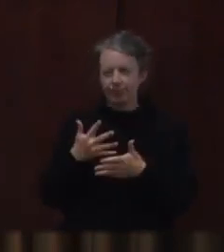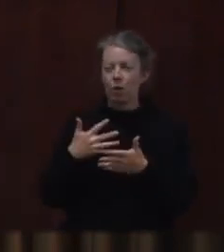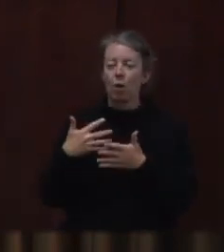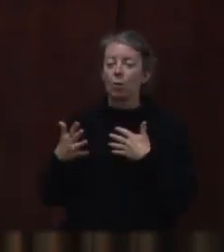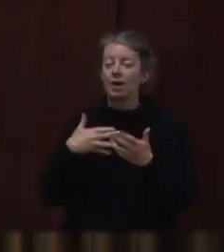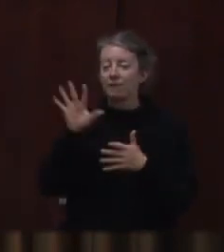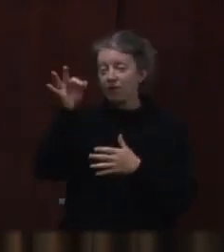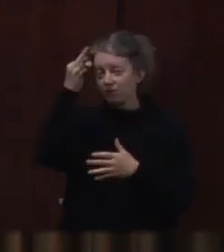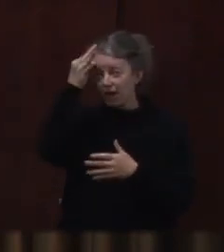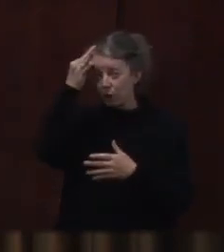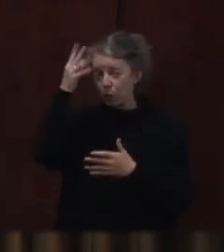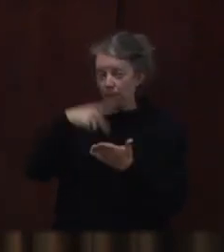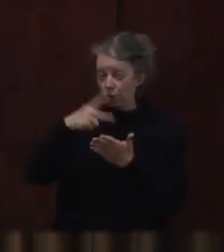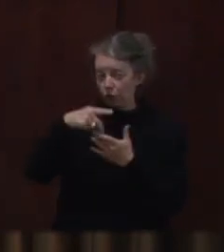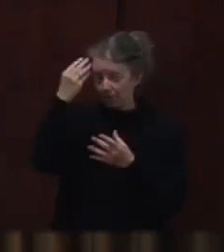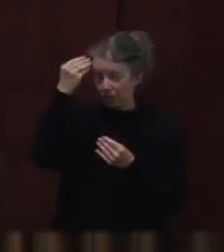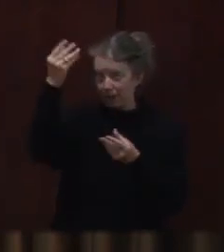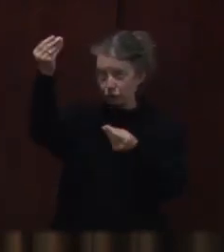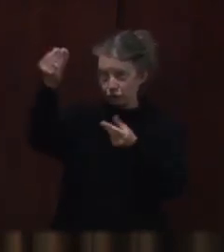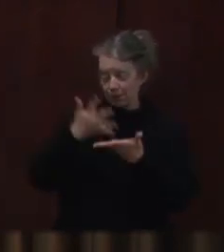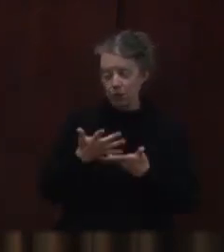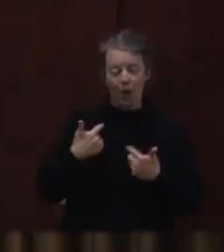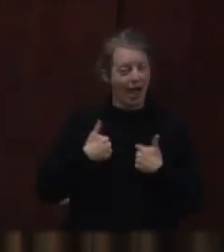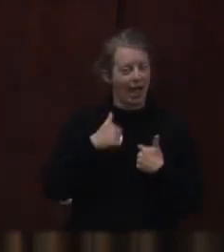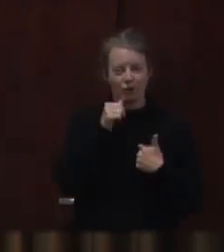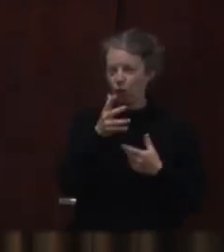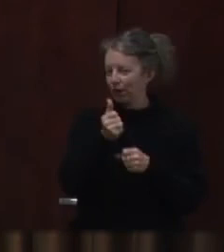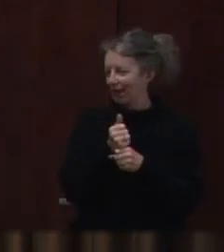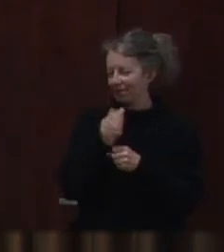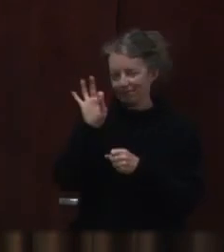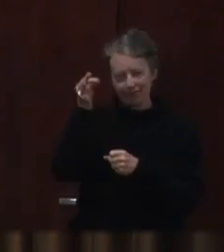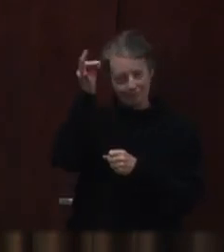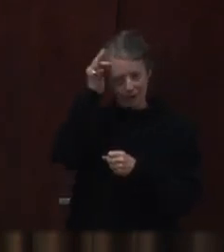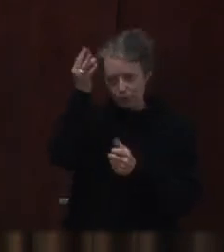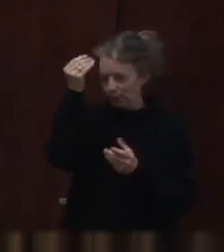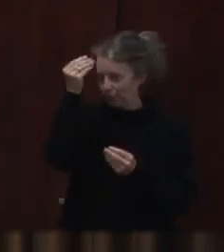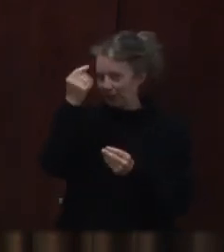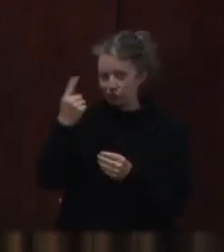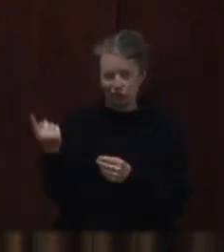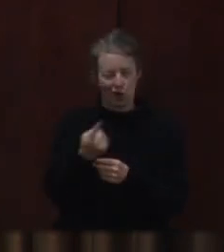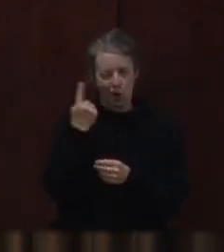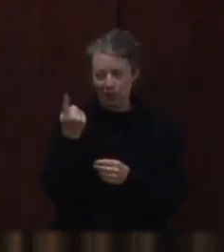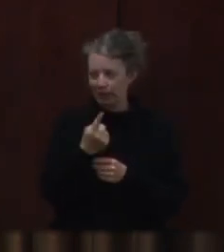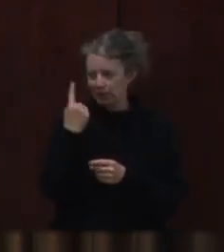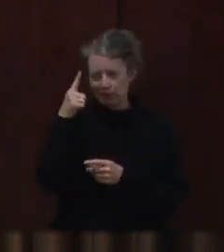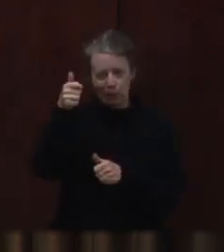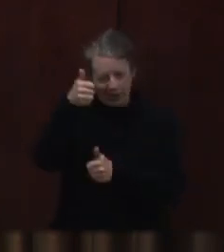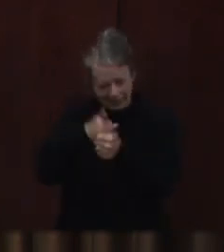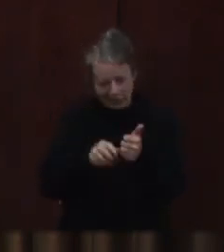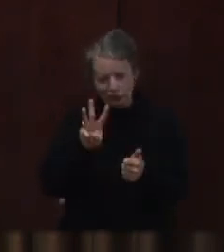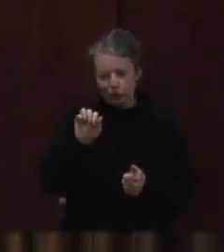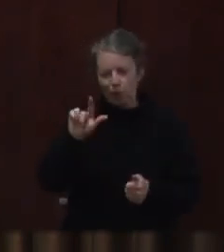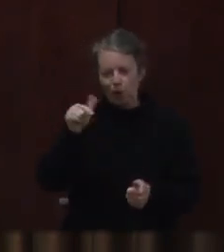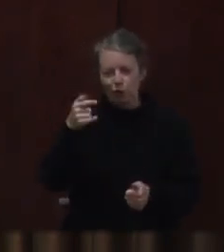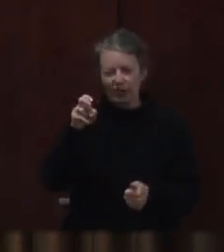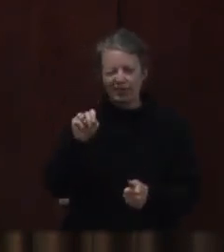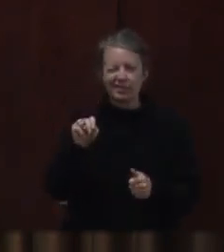programs. So I don't always get the information, I don't get that specifically for every Walgreens. It's more of a